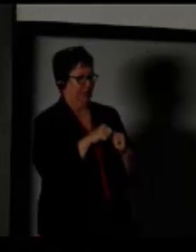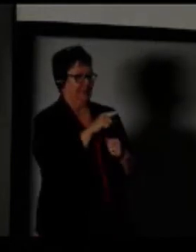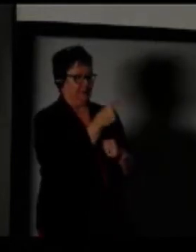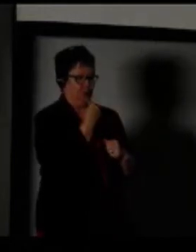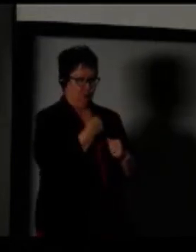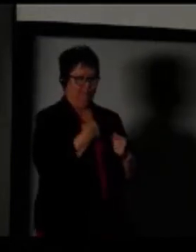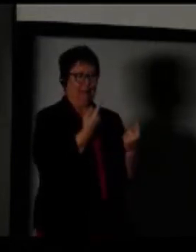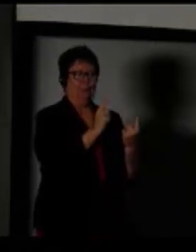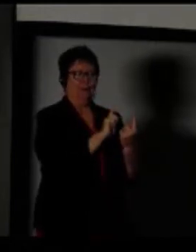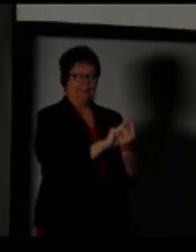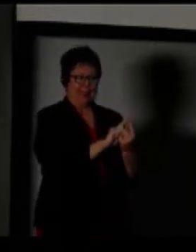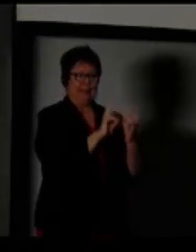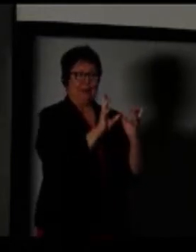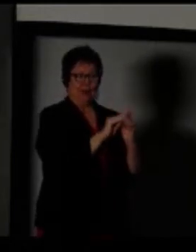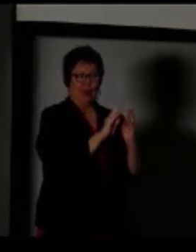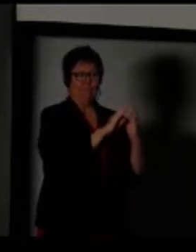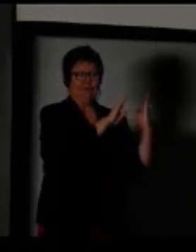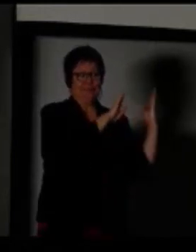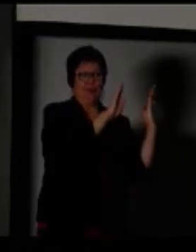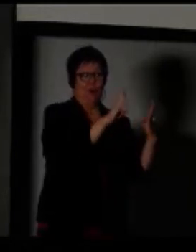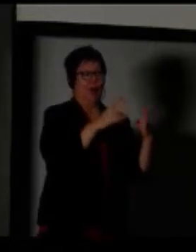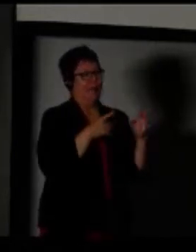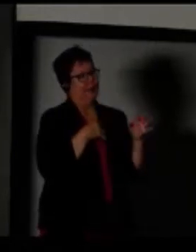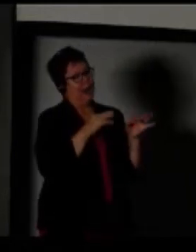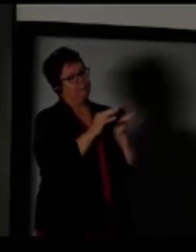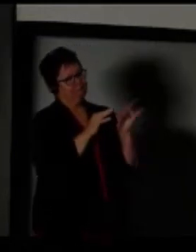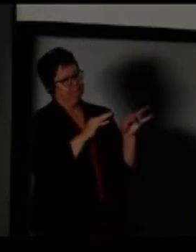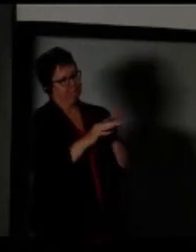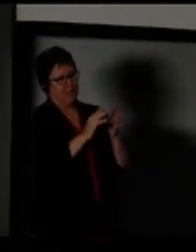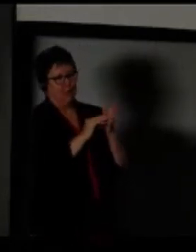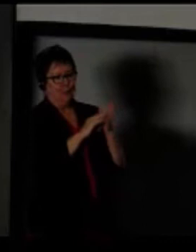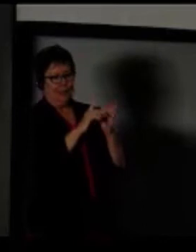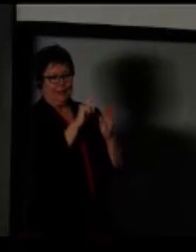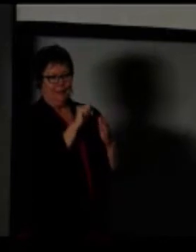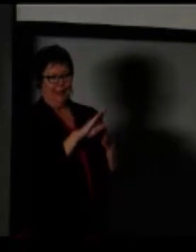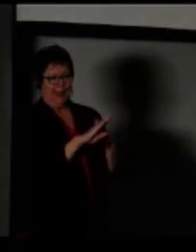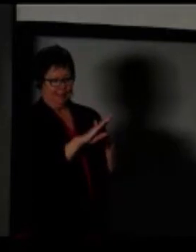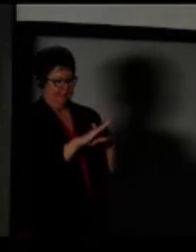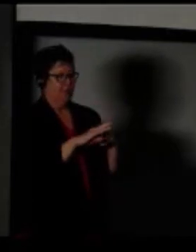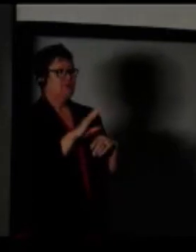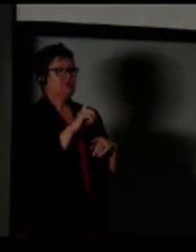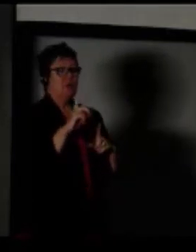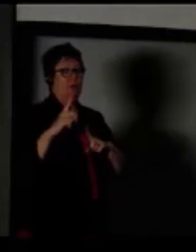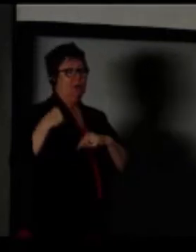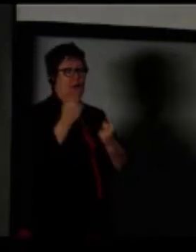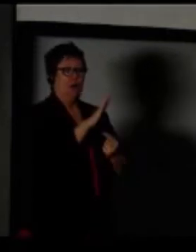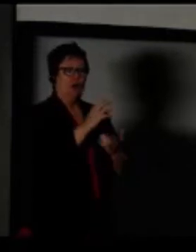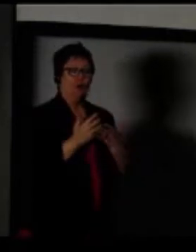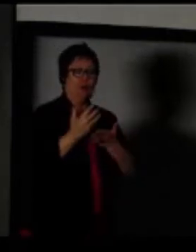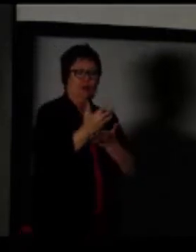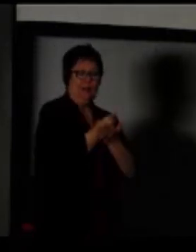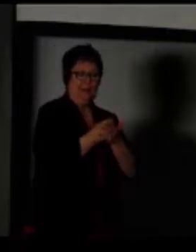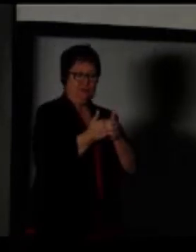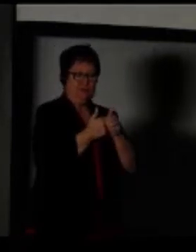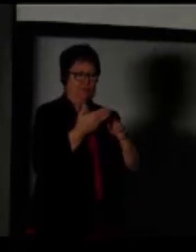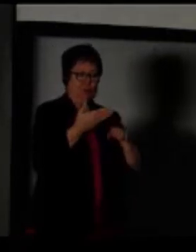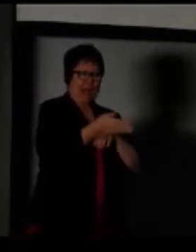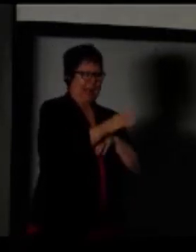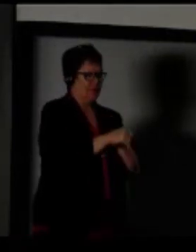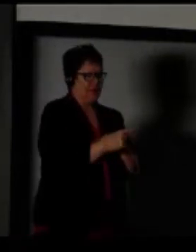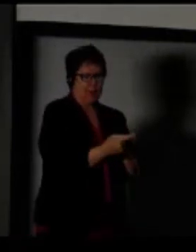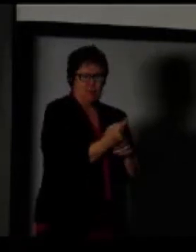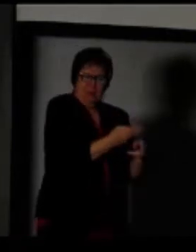at a conference in a hall and I talked about Learning Lab for a few minutes. So all the collections she's made have been followed from a